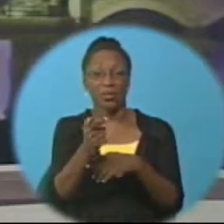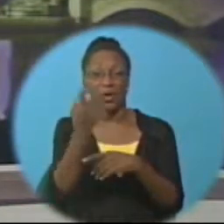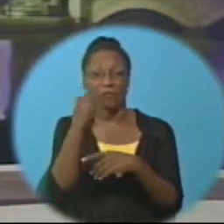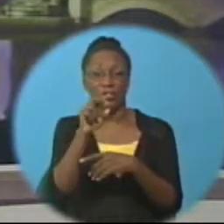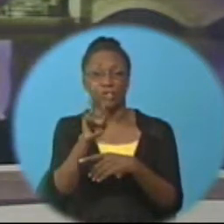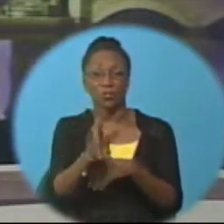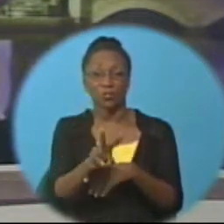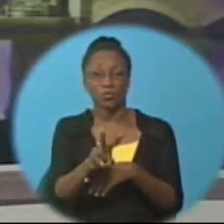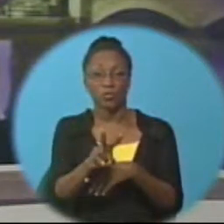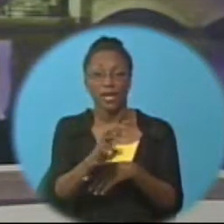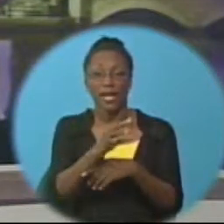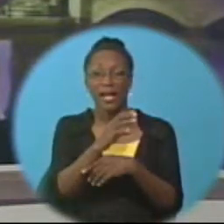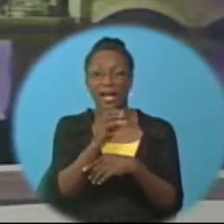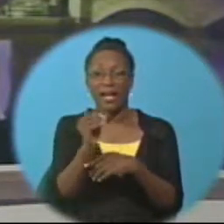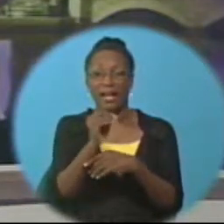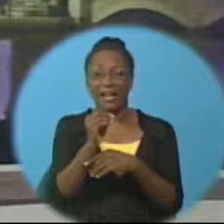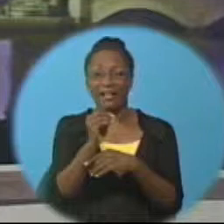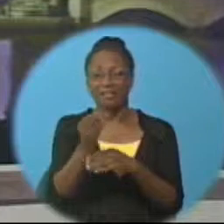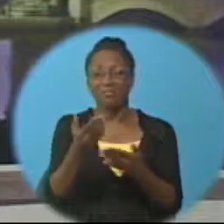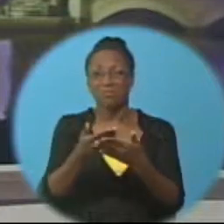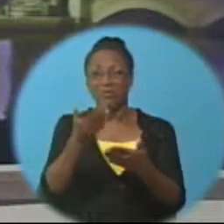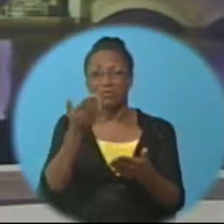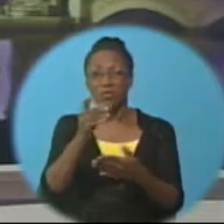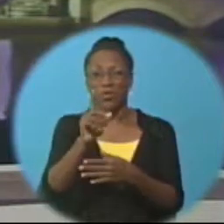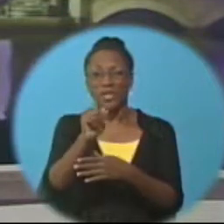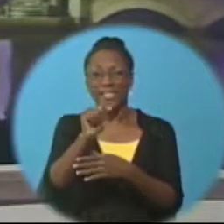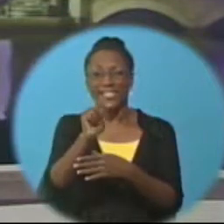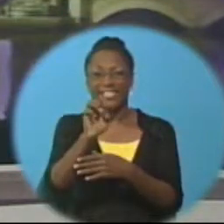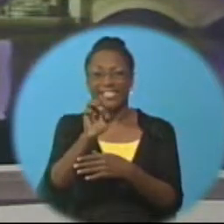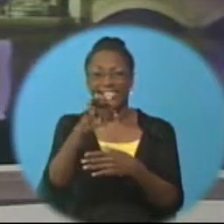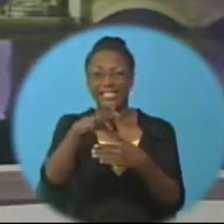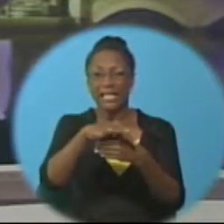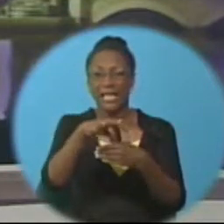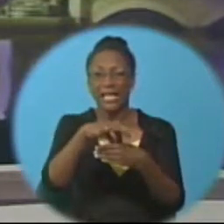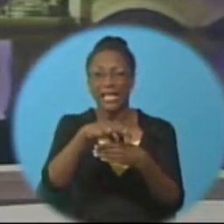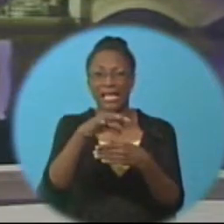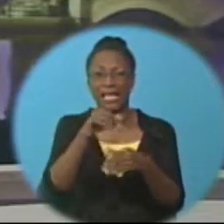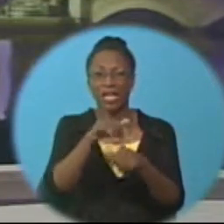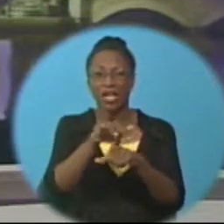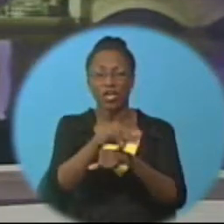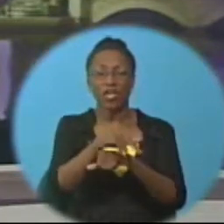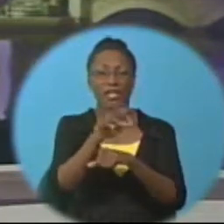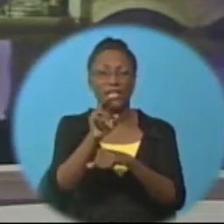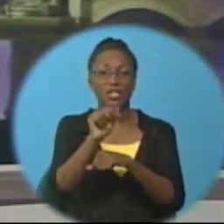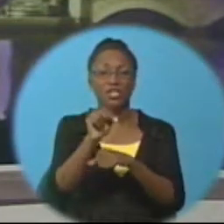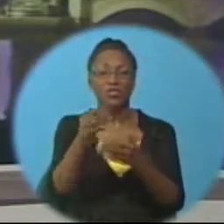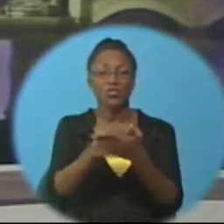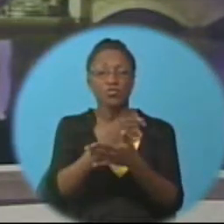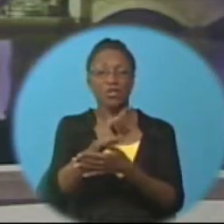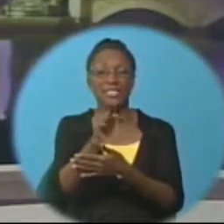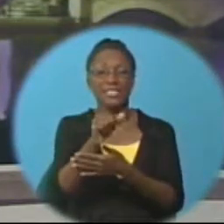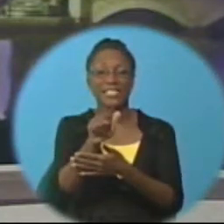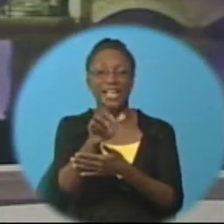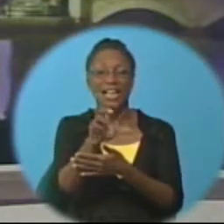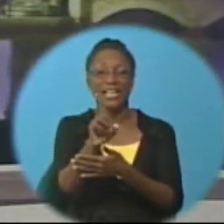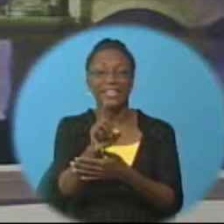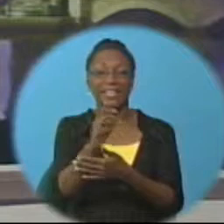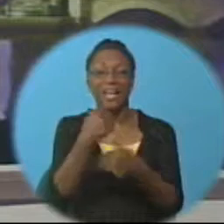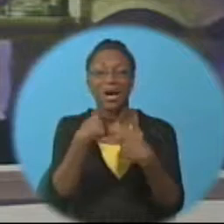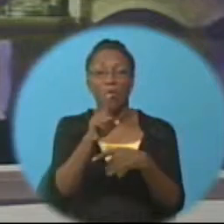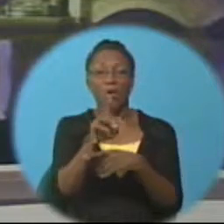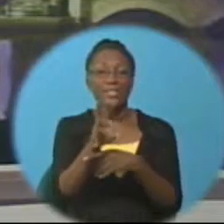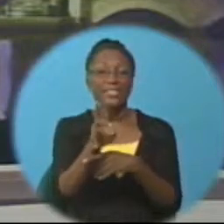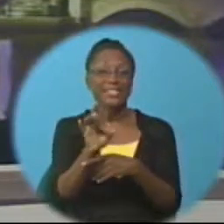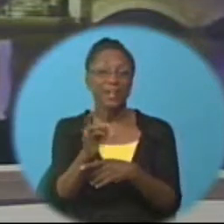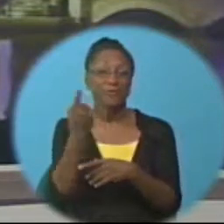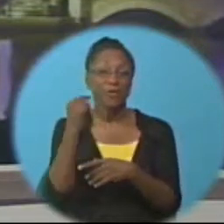stumps were drawn just before the tea interval. Earlier, New Zealand declared their second innings on 168 for 3 after resuming